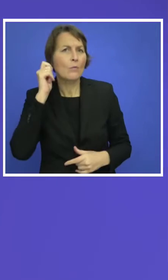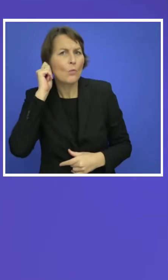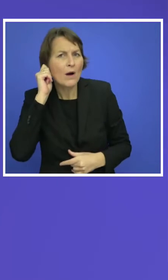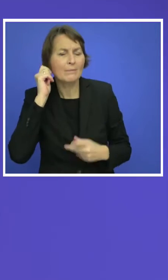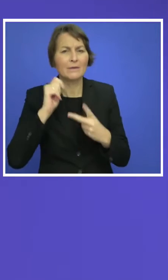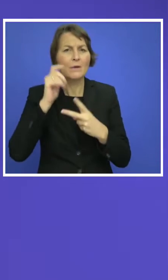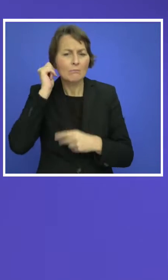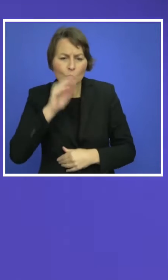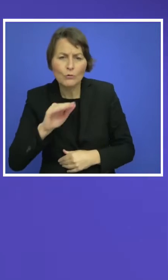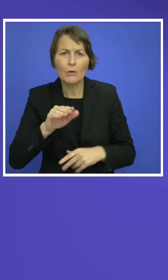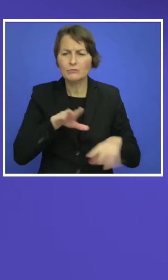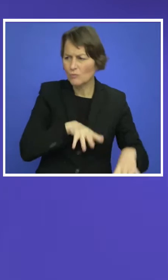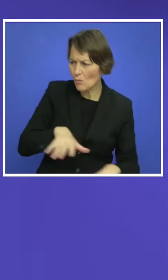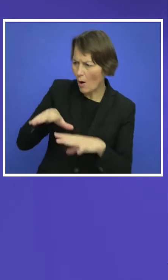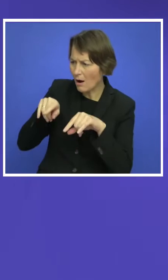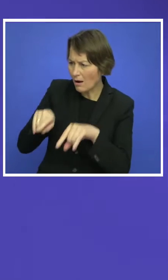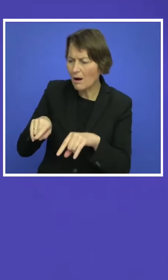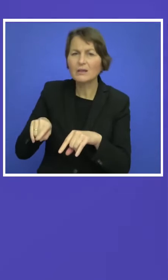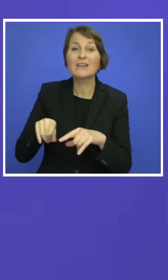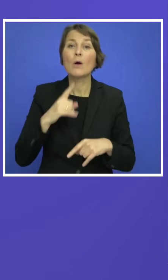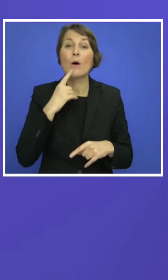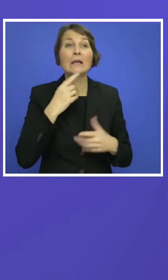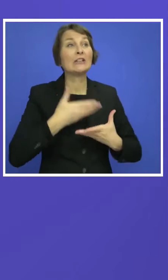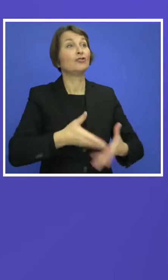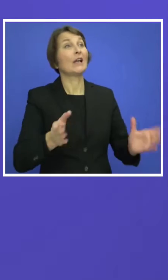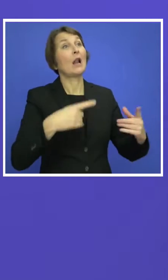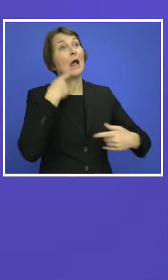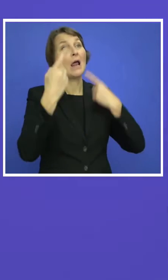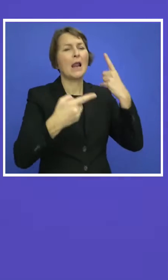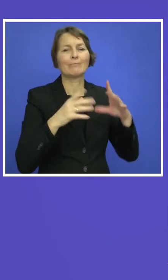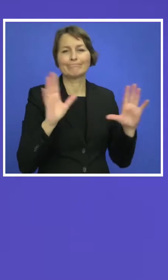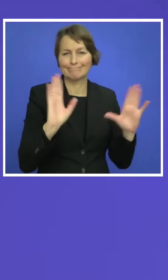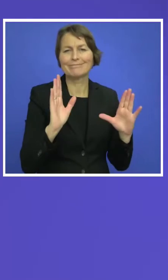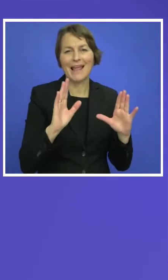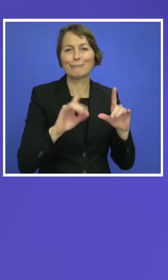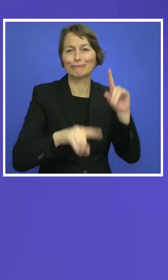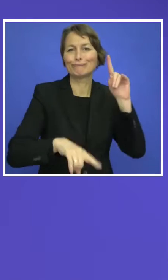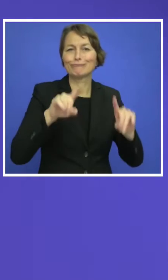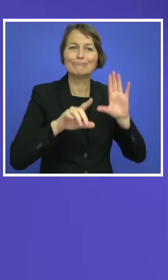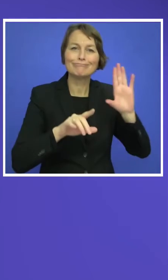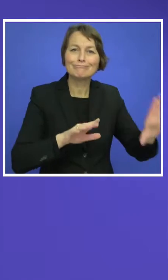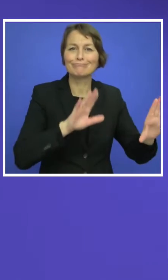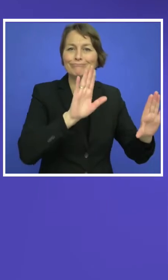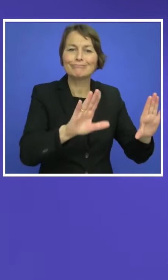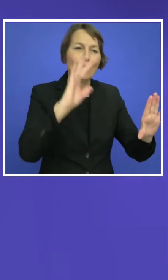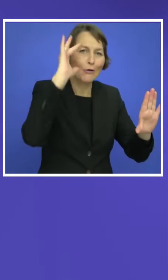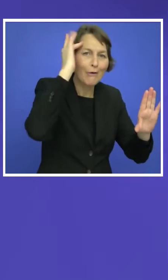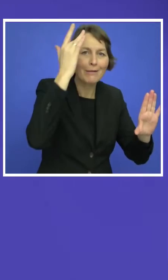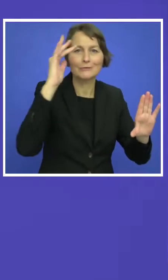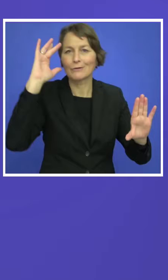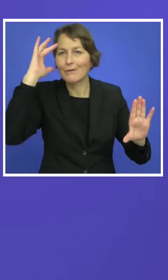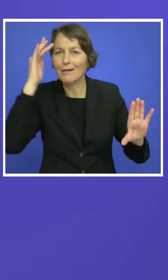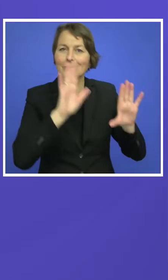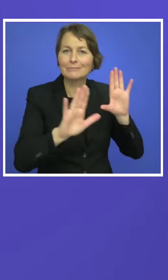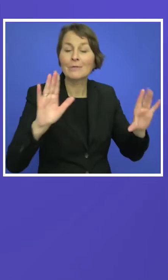to generalize too much because I do think there are differences between cultures and societies and how media